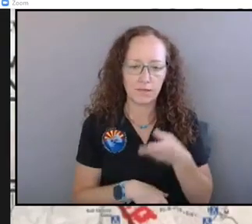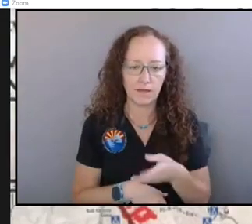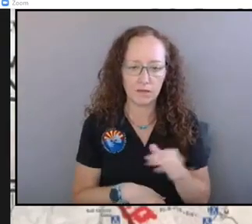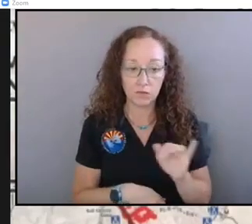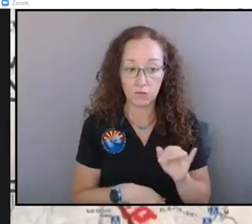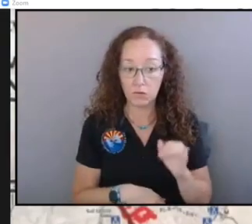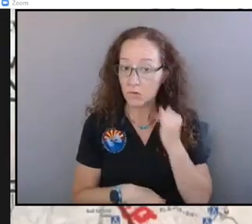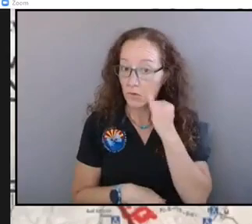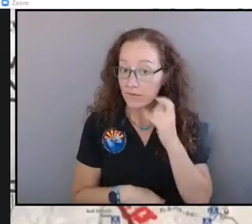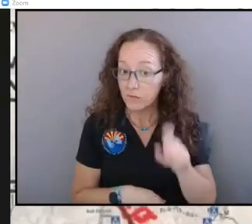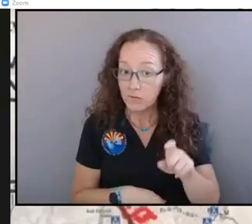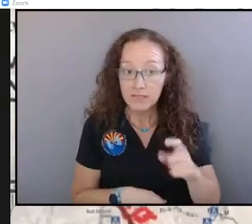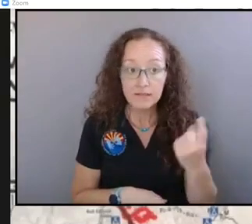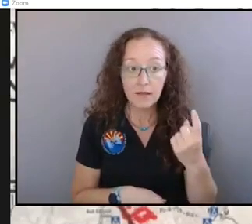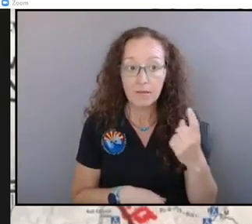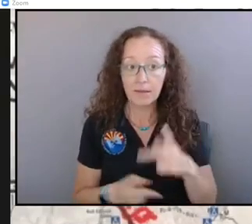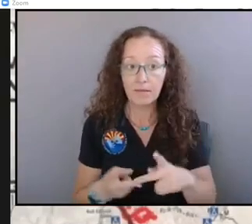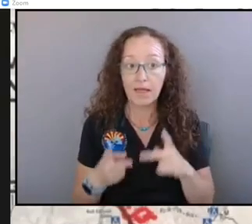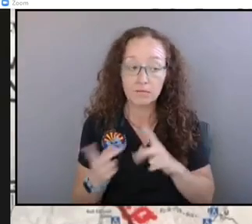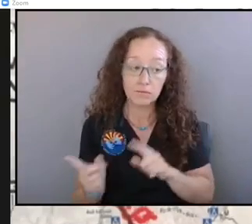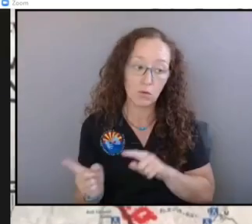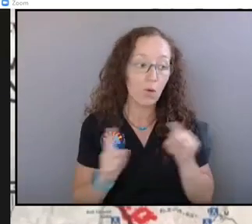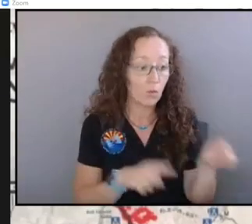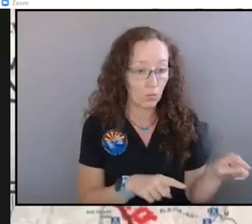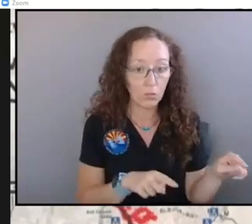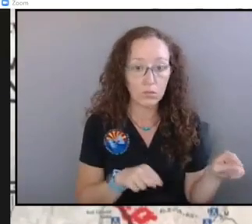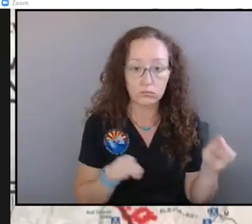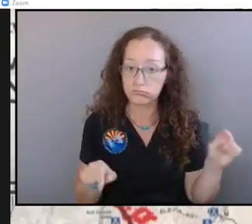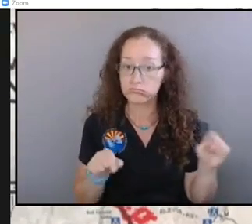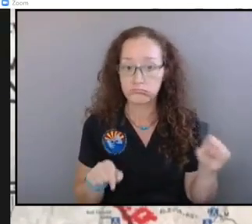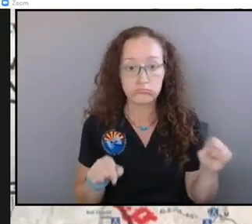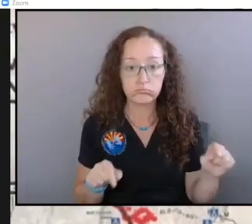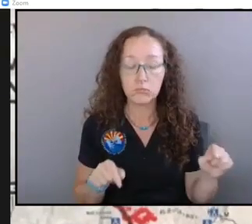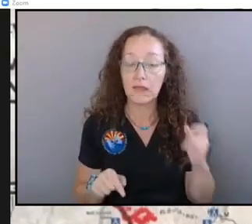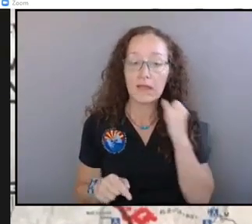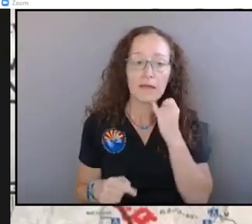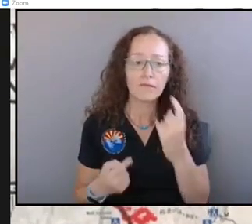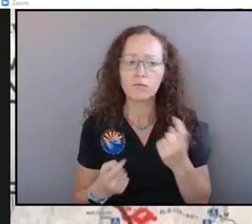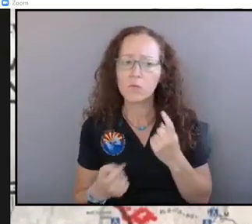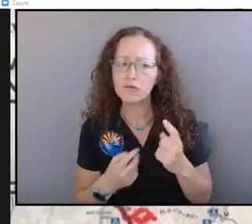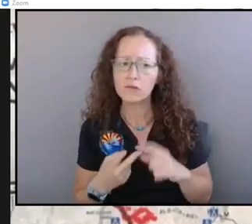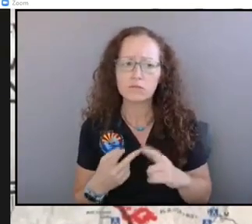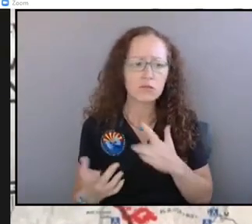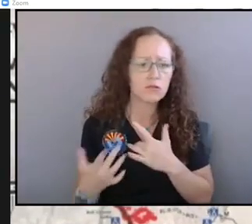place to go ahead and go over there, or if you have questions or concerns, once again,